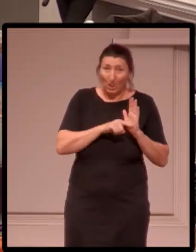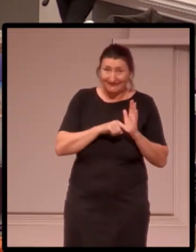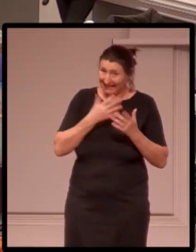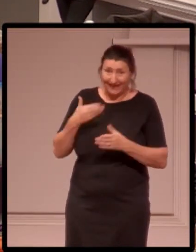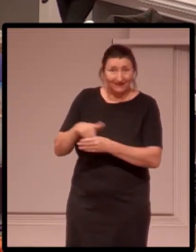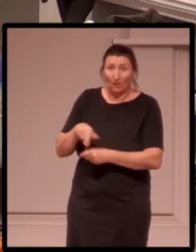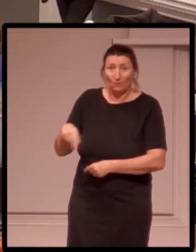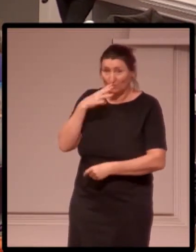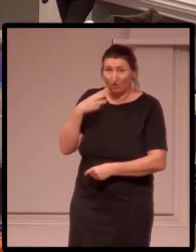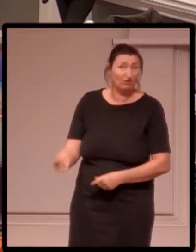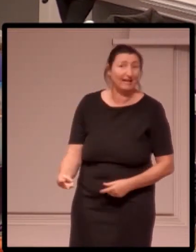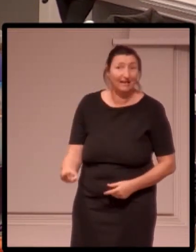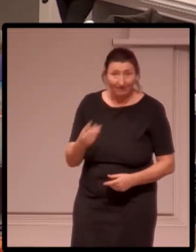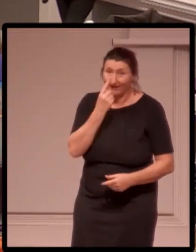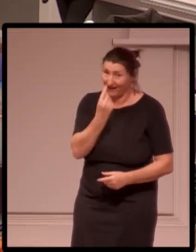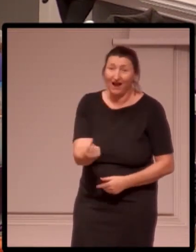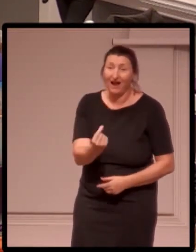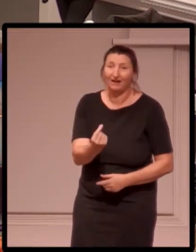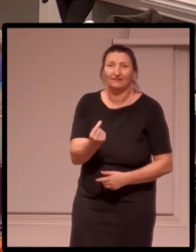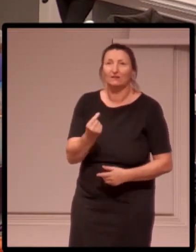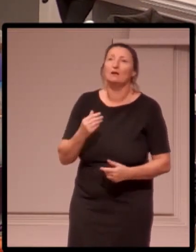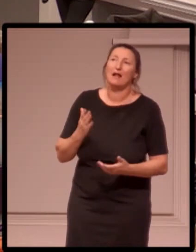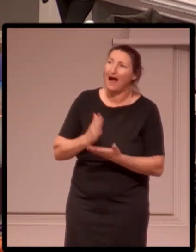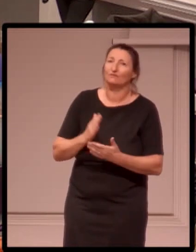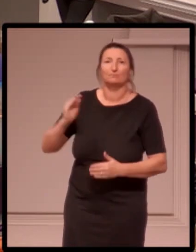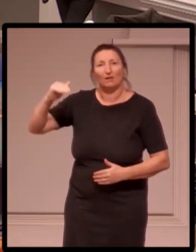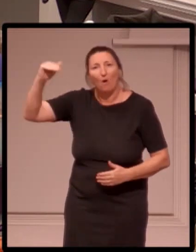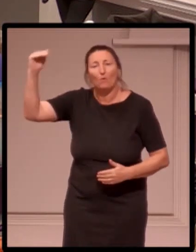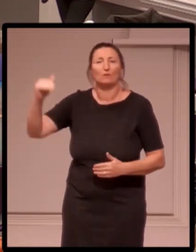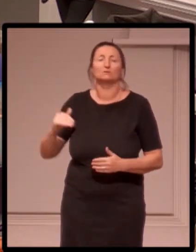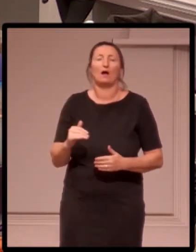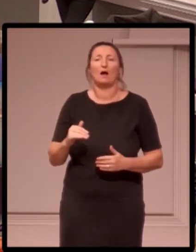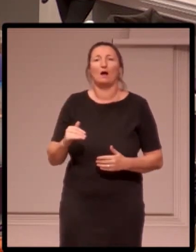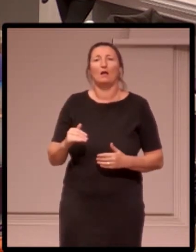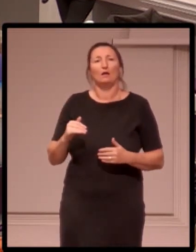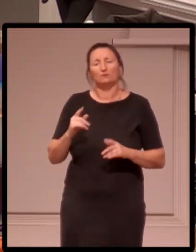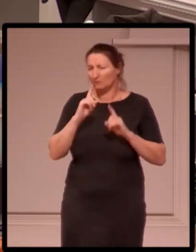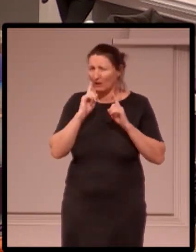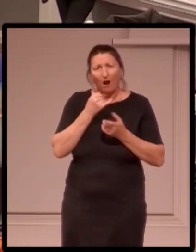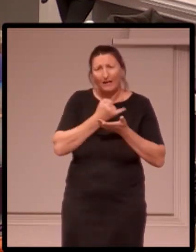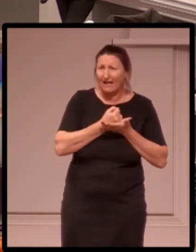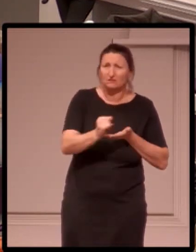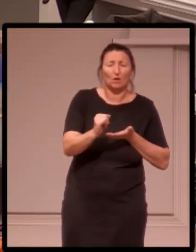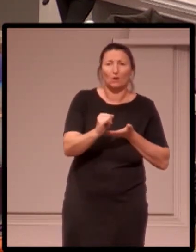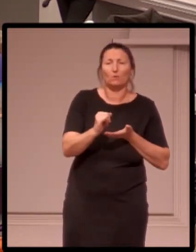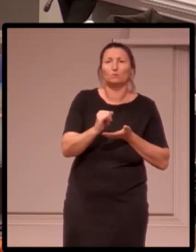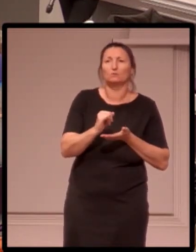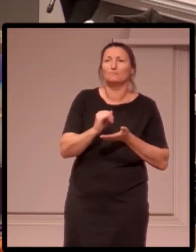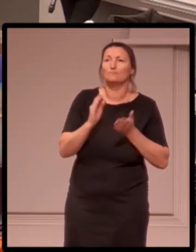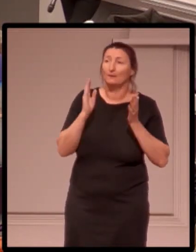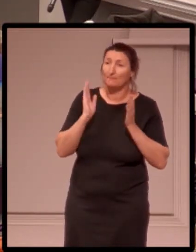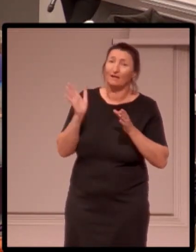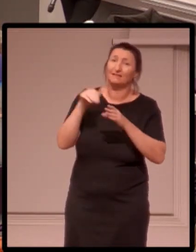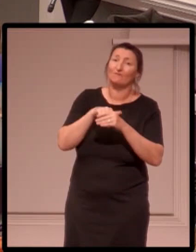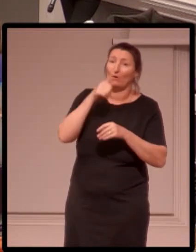drivers can't involve that as well. It doesn't all need to be the top end, but also we can't exclude the top end of